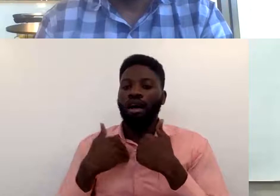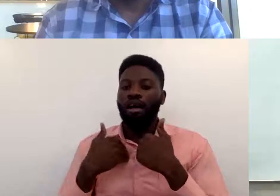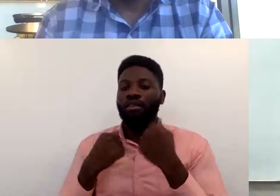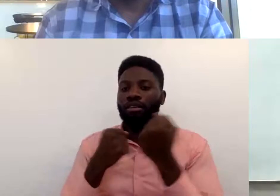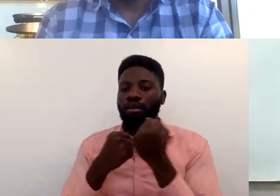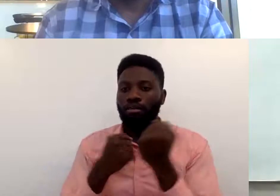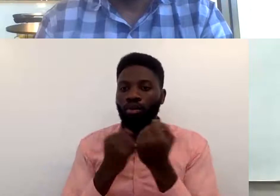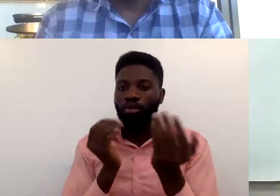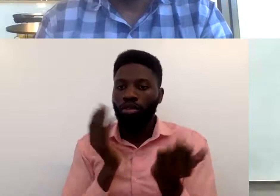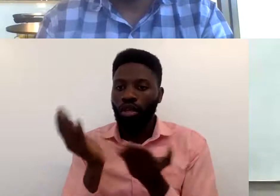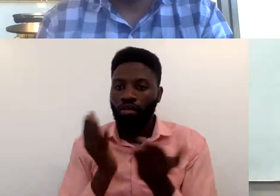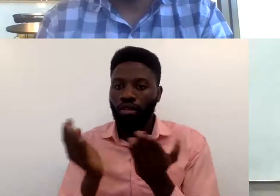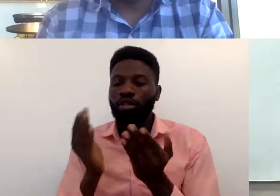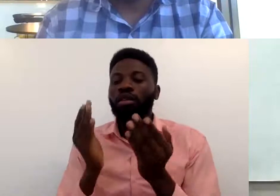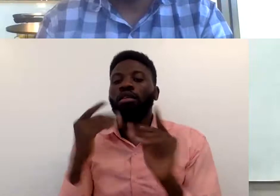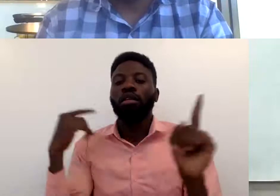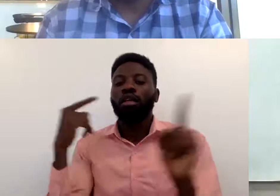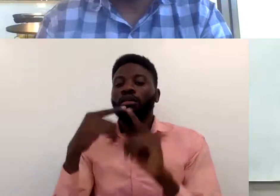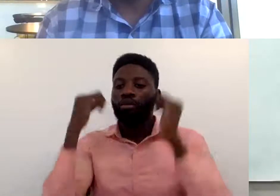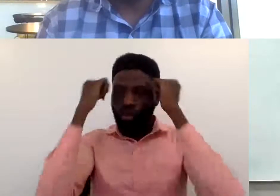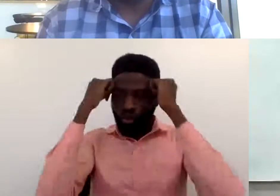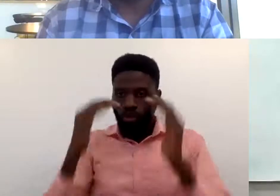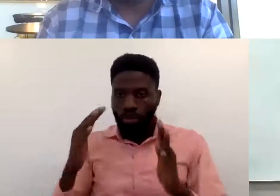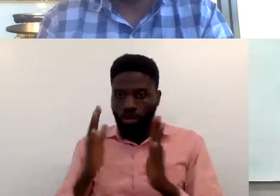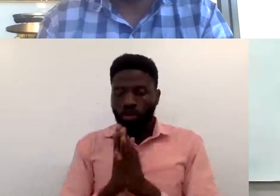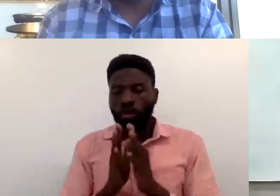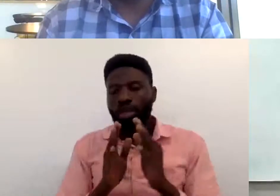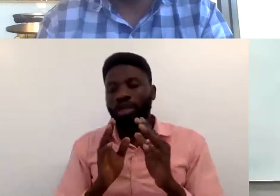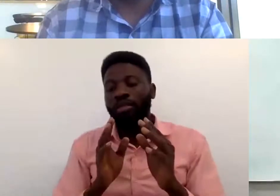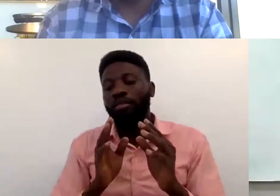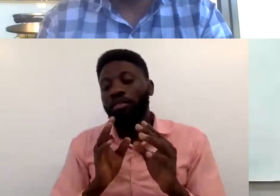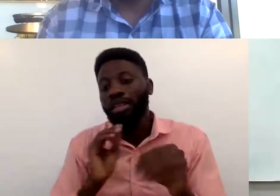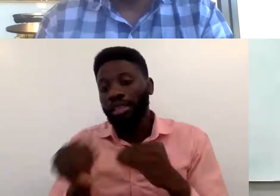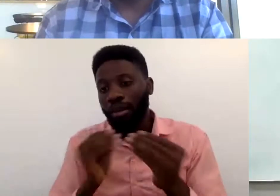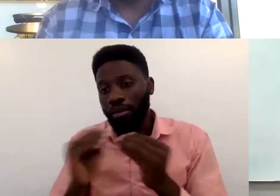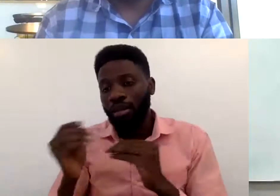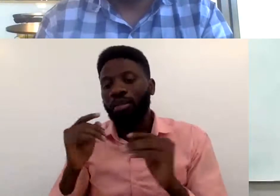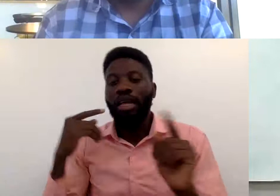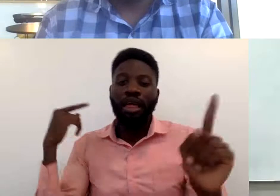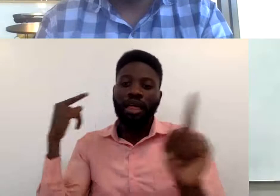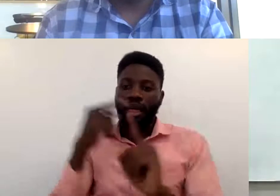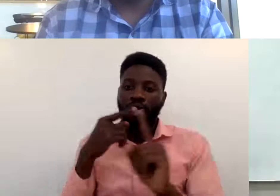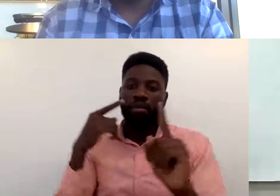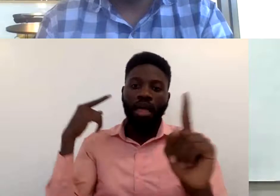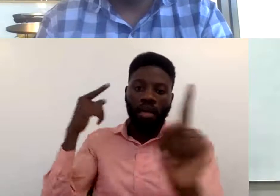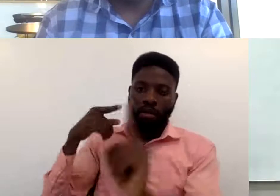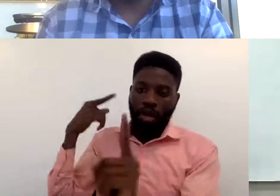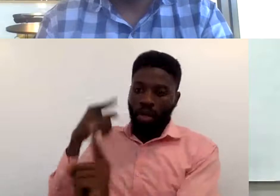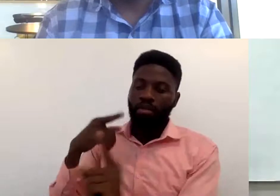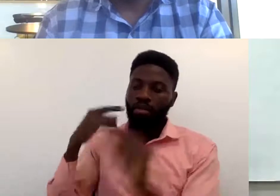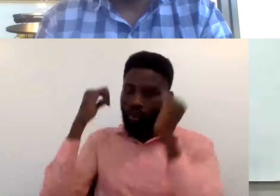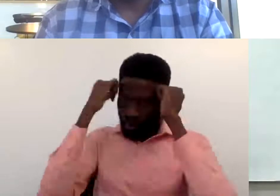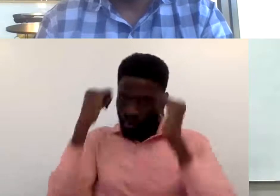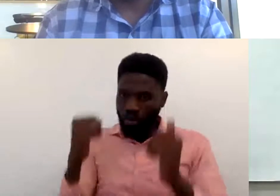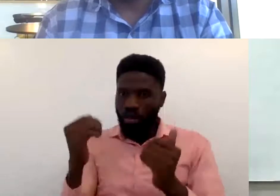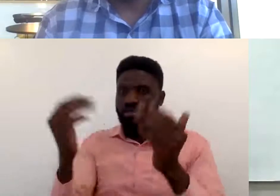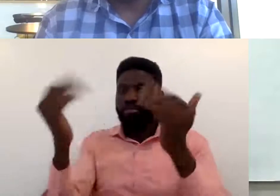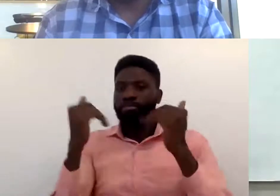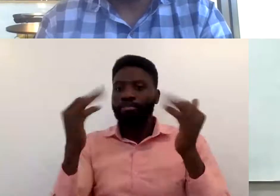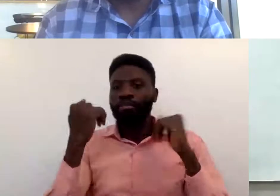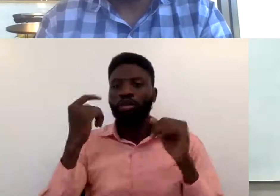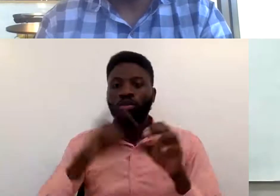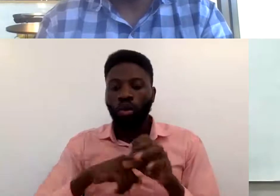for students with disabilities and being more deliberate in targeting students to come in and join them